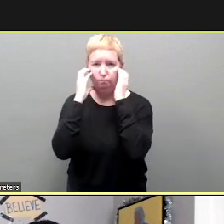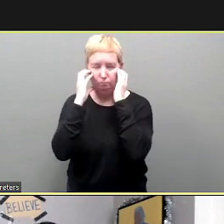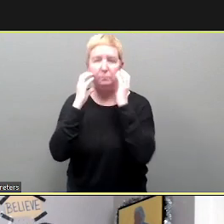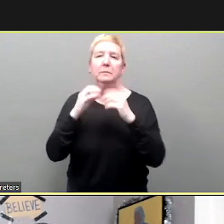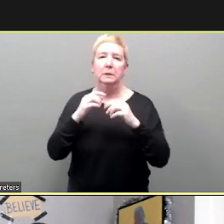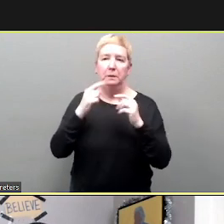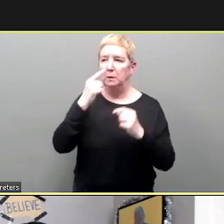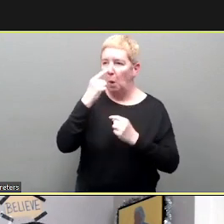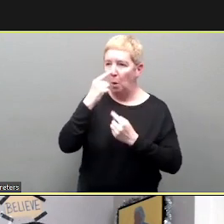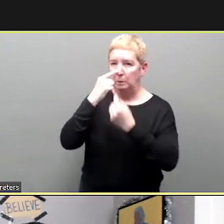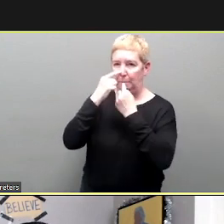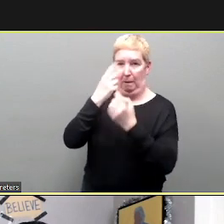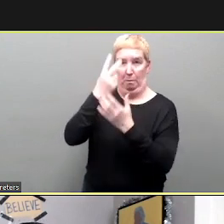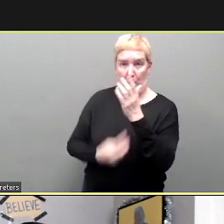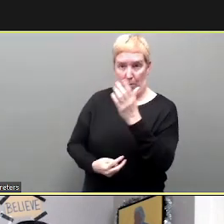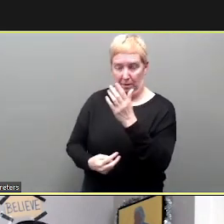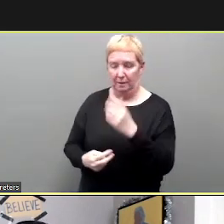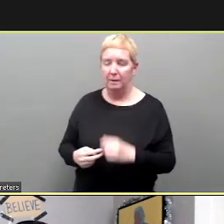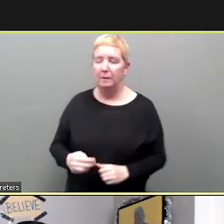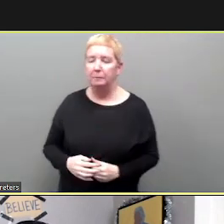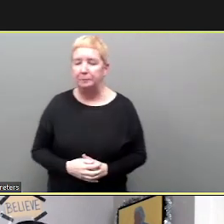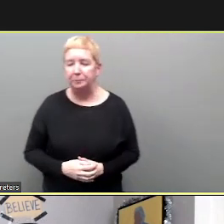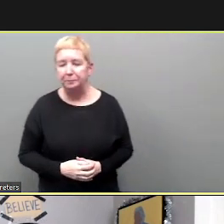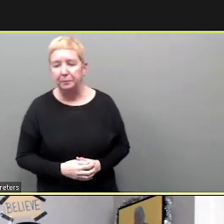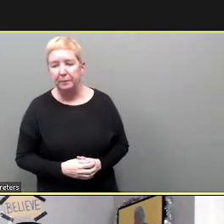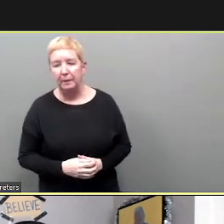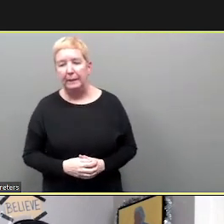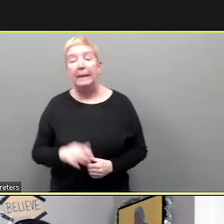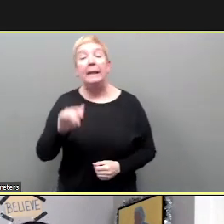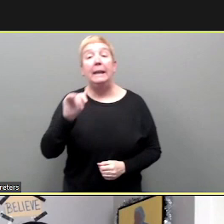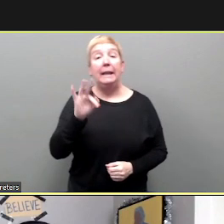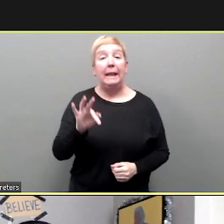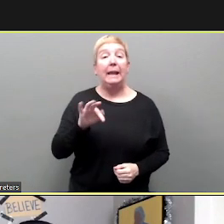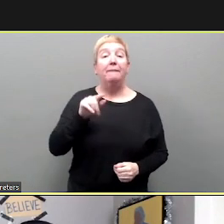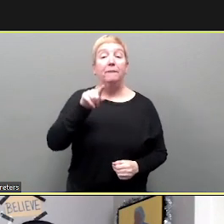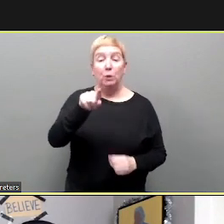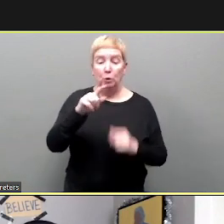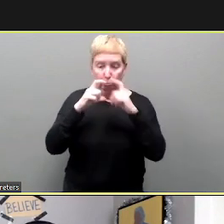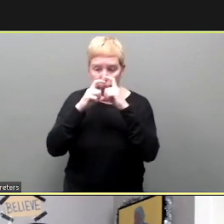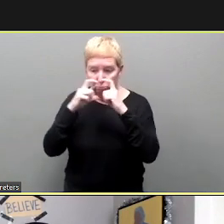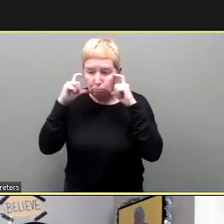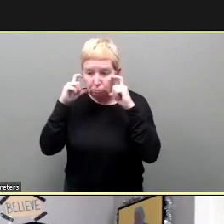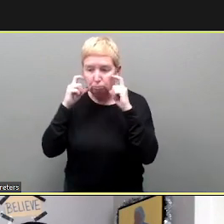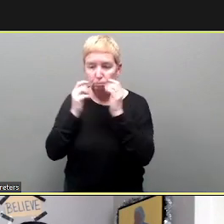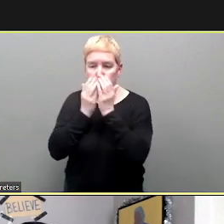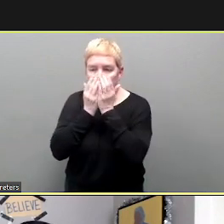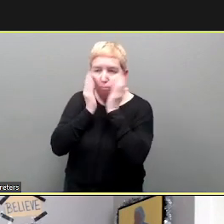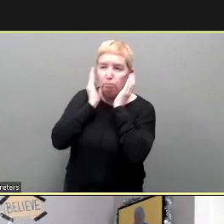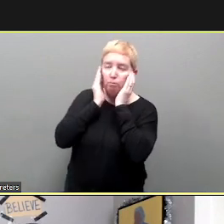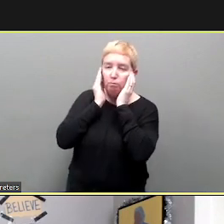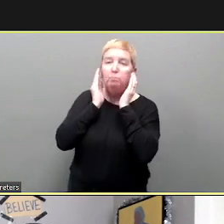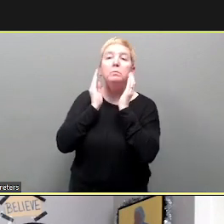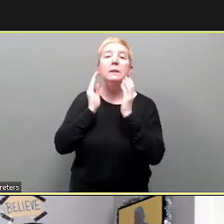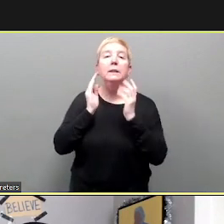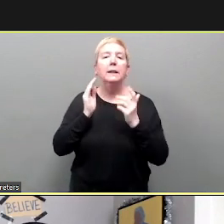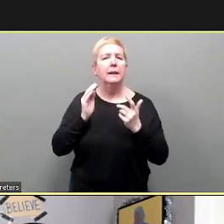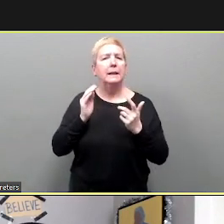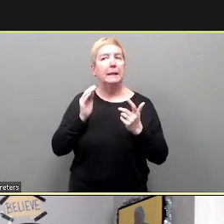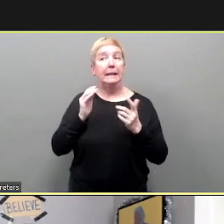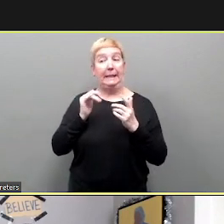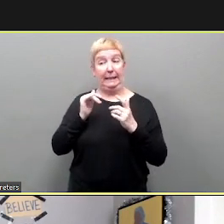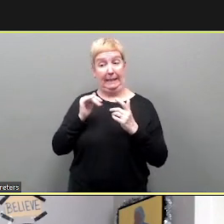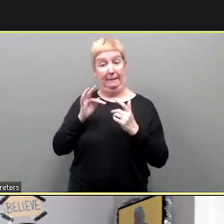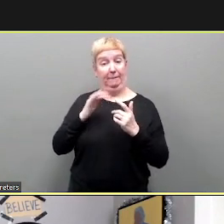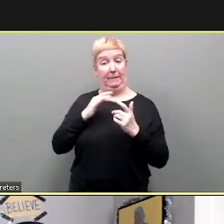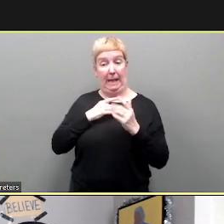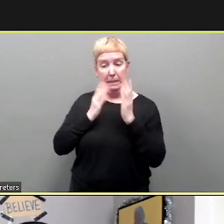mouth. The mask, if you wear your mask and it's snug and it's easy to wear, people are more likely to keep it